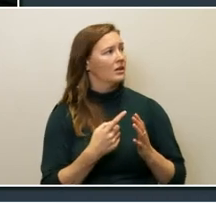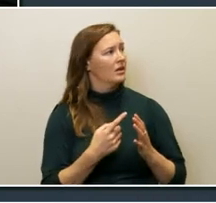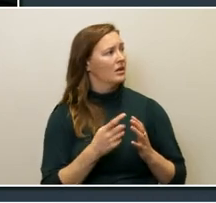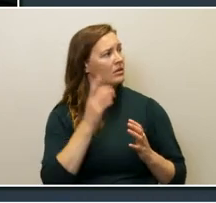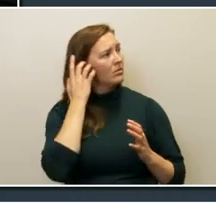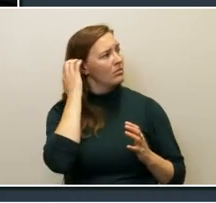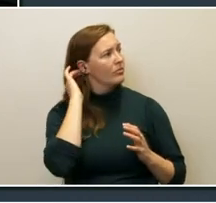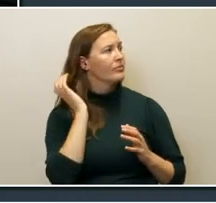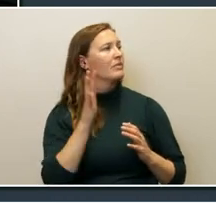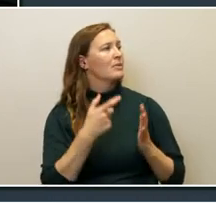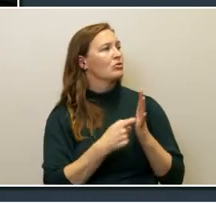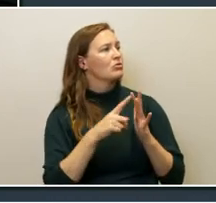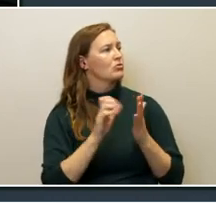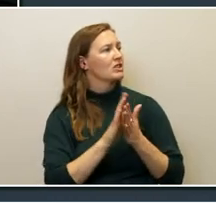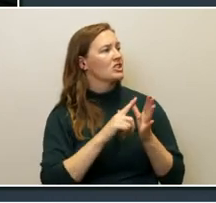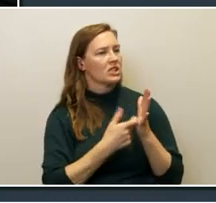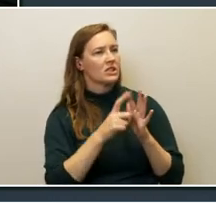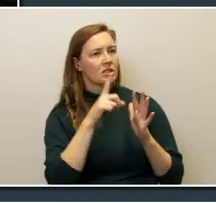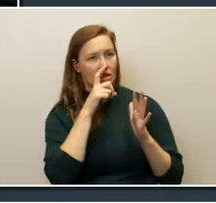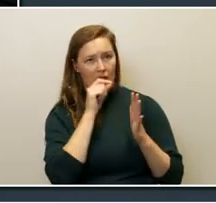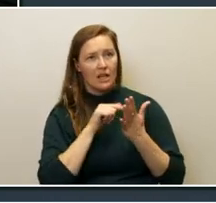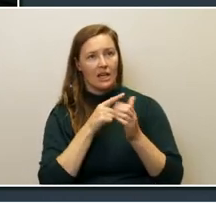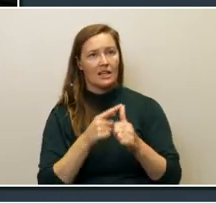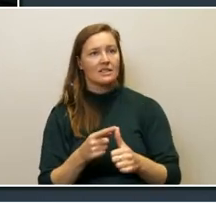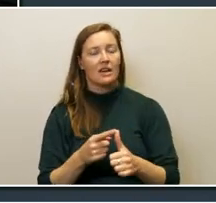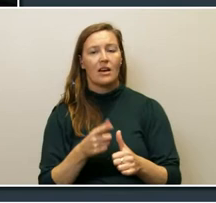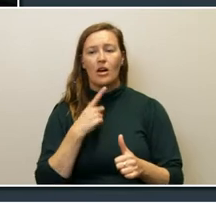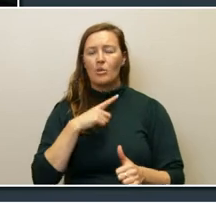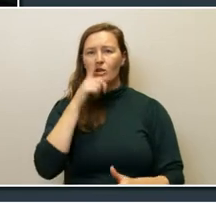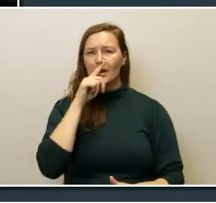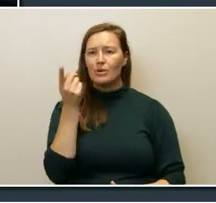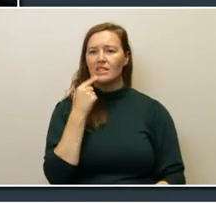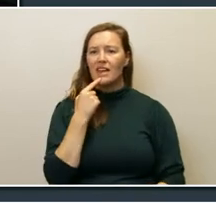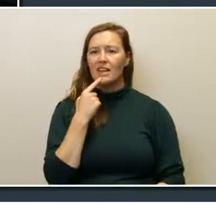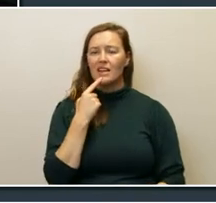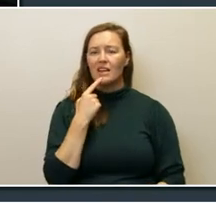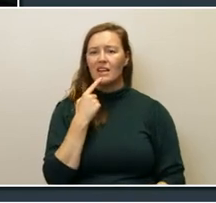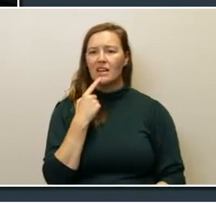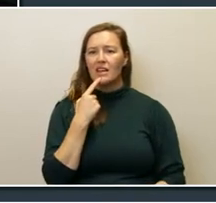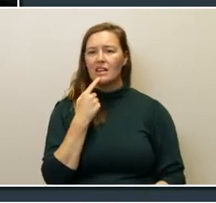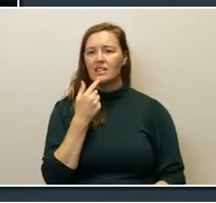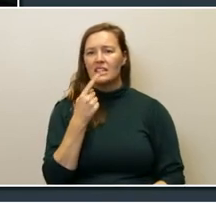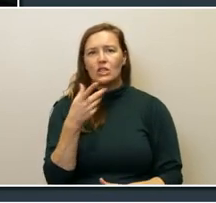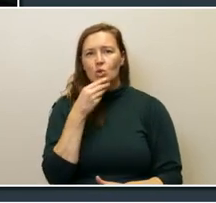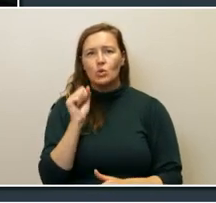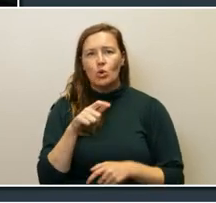that. Just the reason I ask that is because everyone comes in and says, take your bike, don't build car parks. Richard.